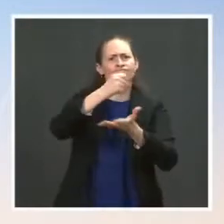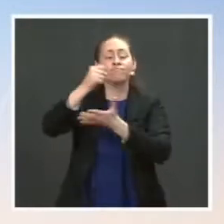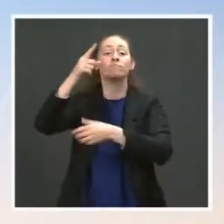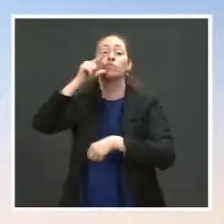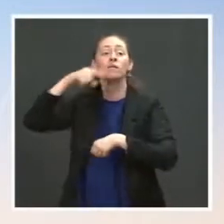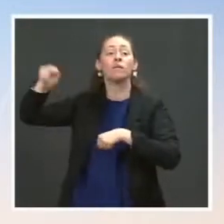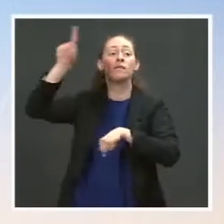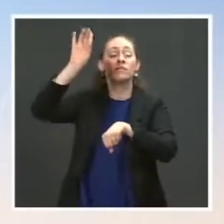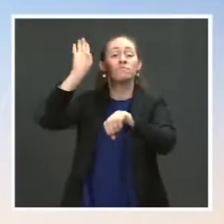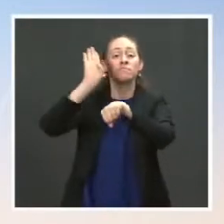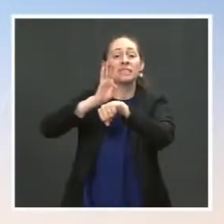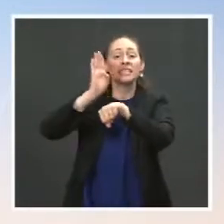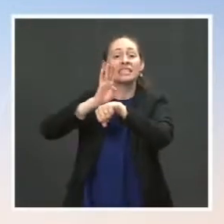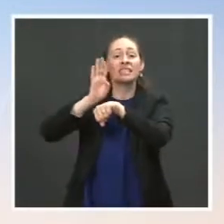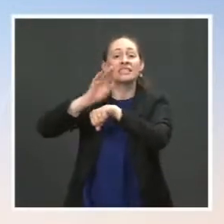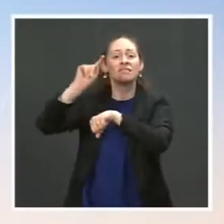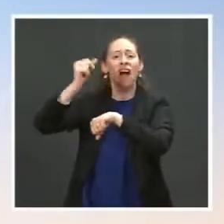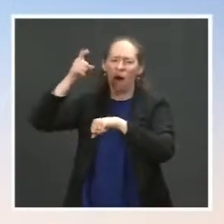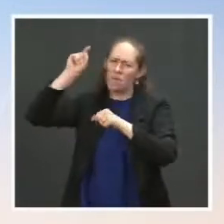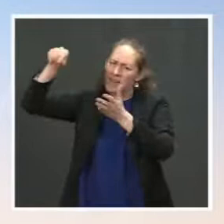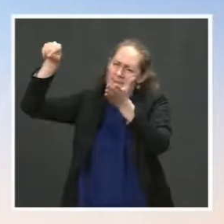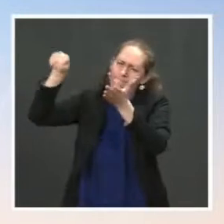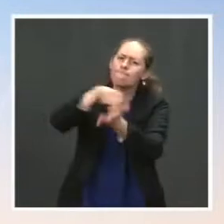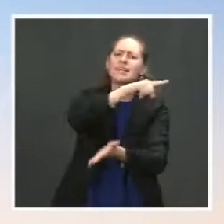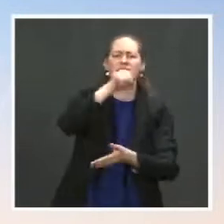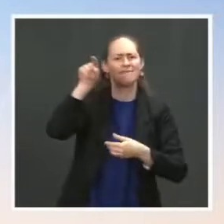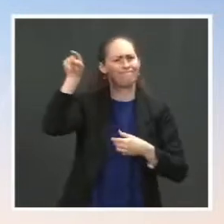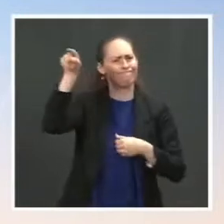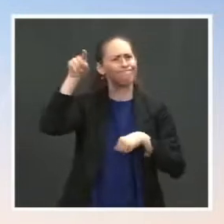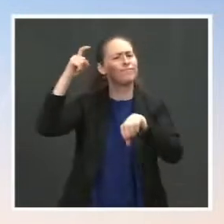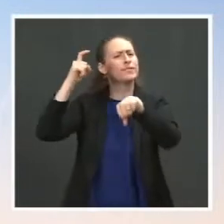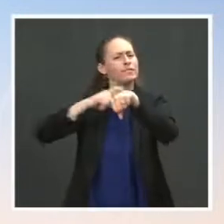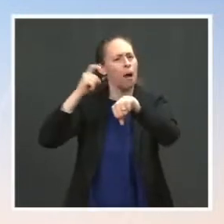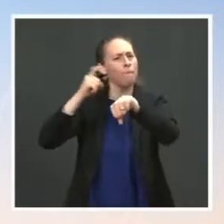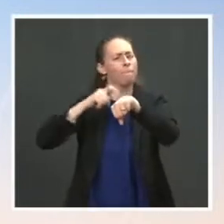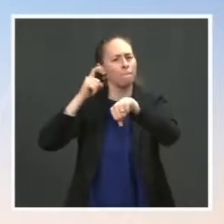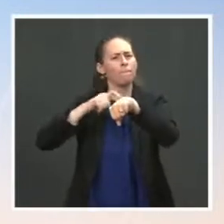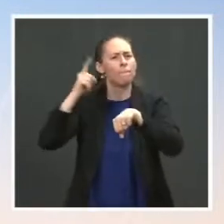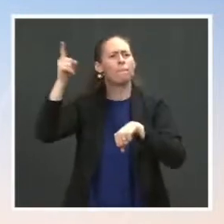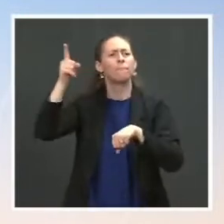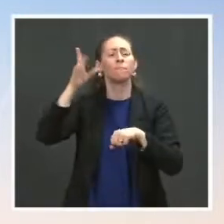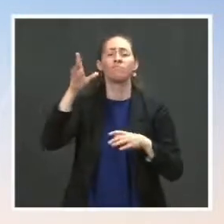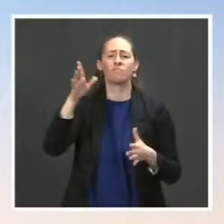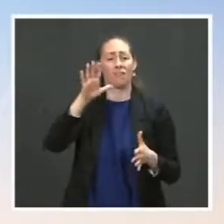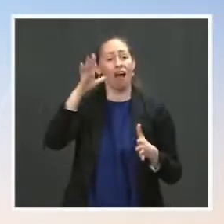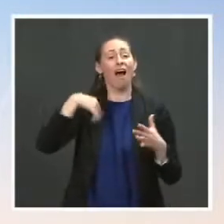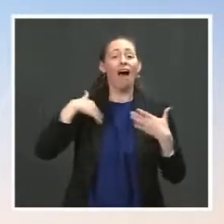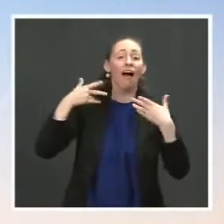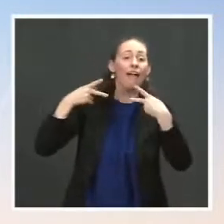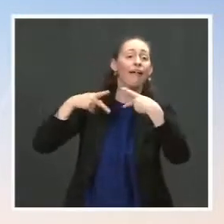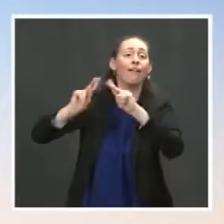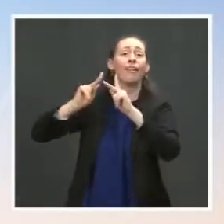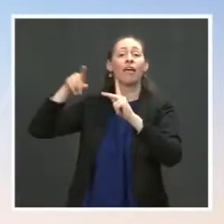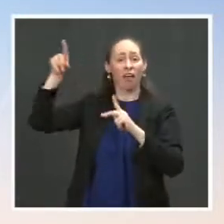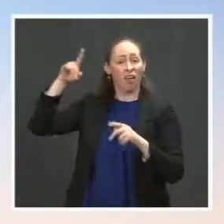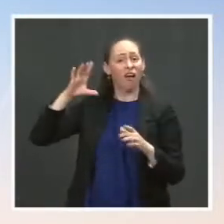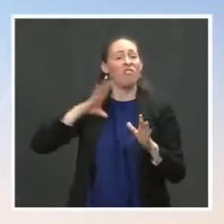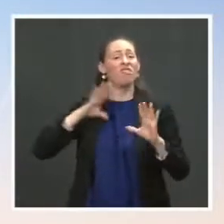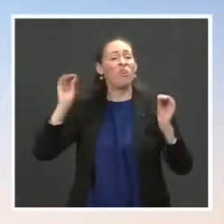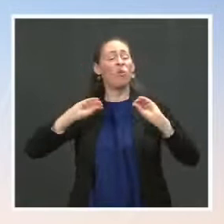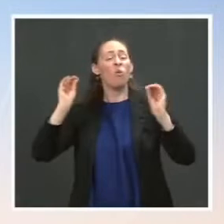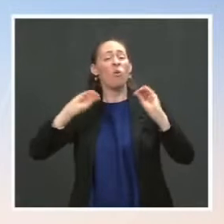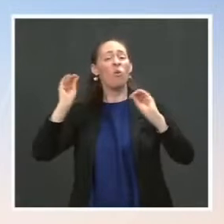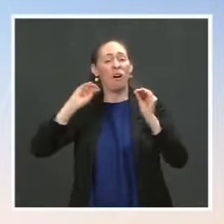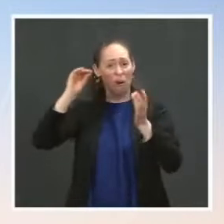their fair share. We think it's unacceptable that there are major profitable corporations in this country paying less in taxes than